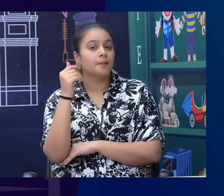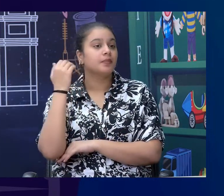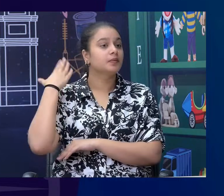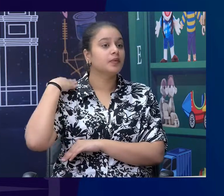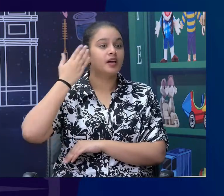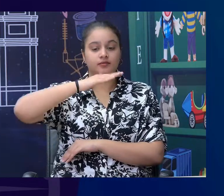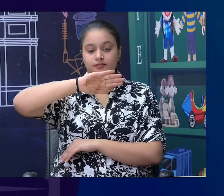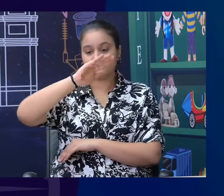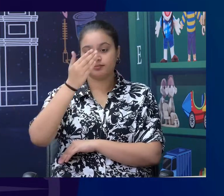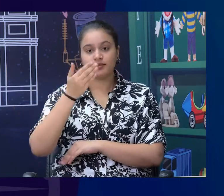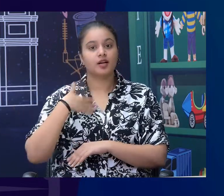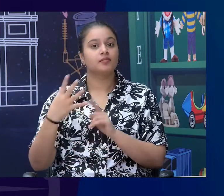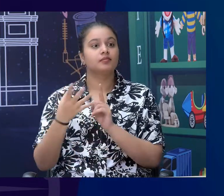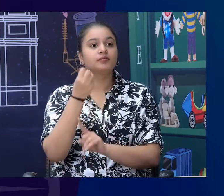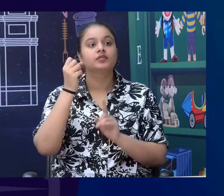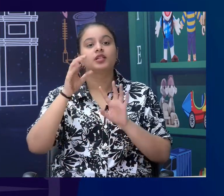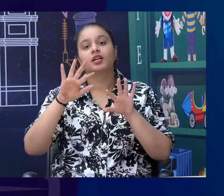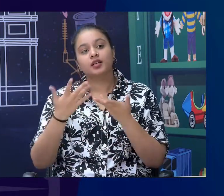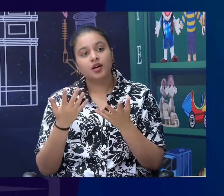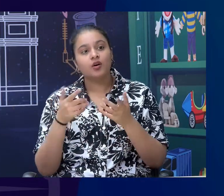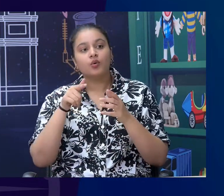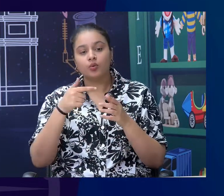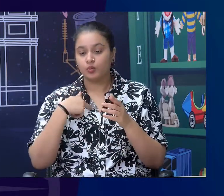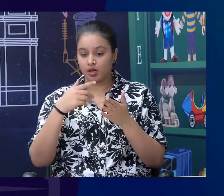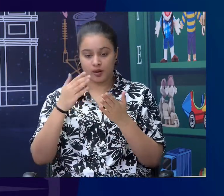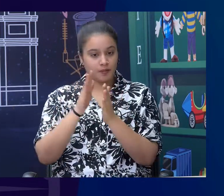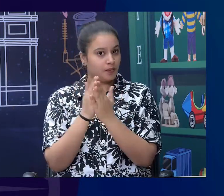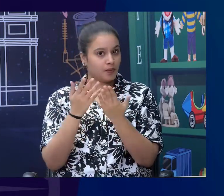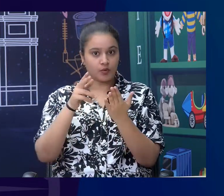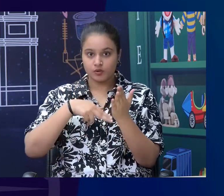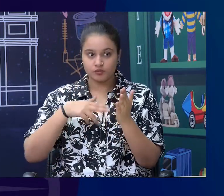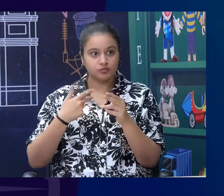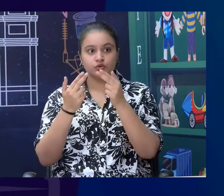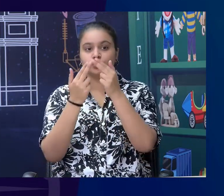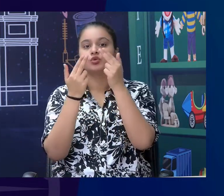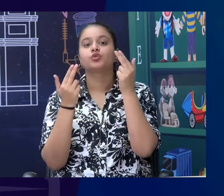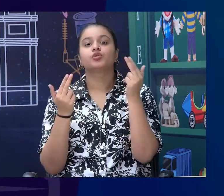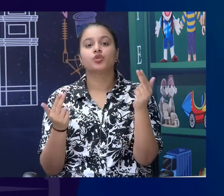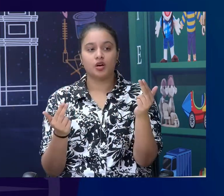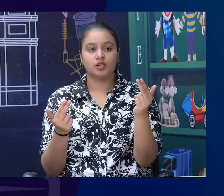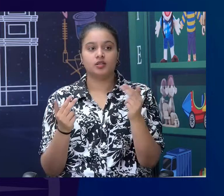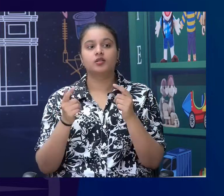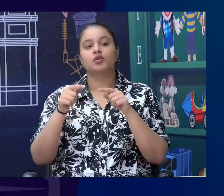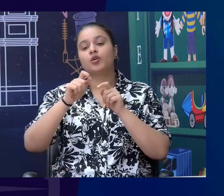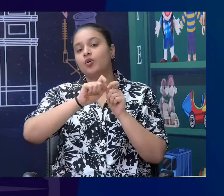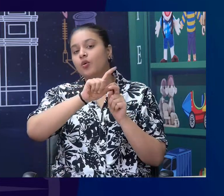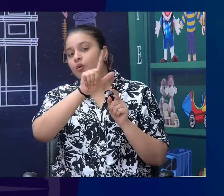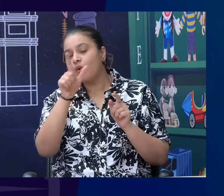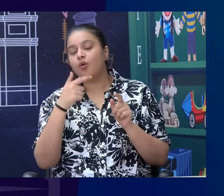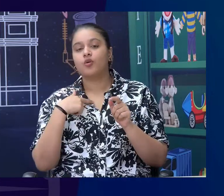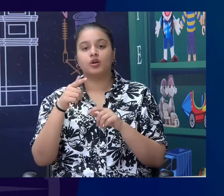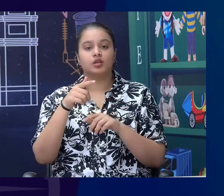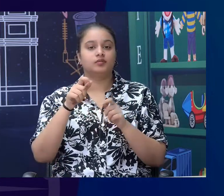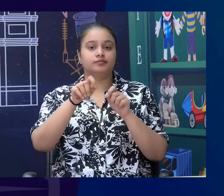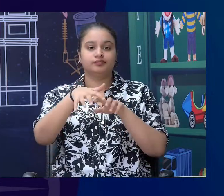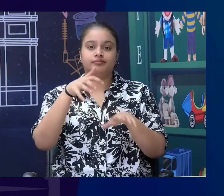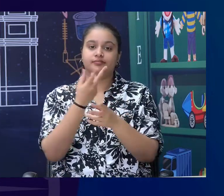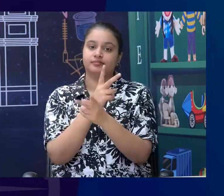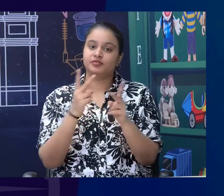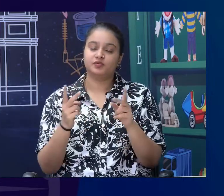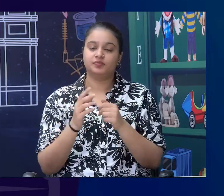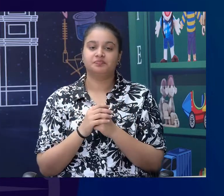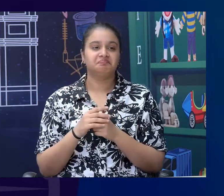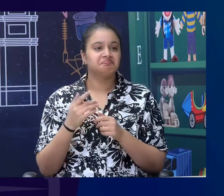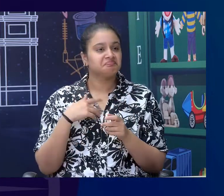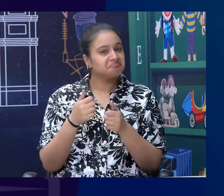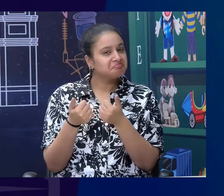hump is not an informative text. It's going to be a story which has all these characters. Wow,